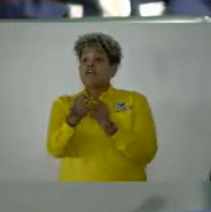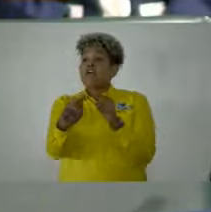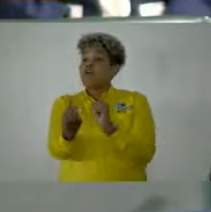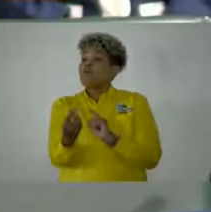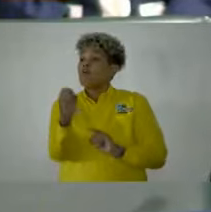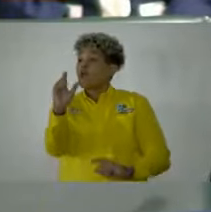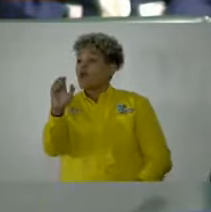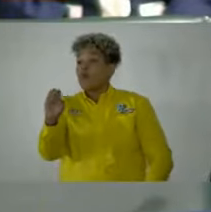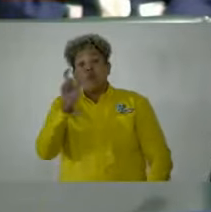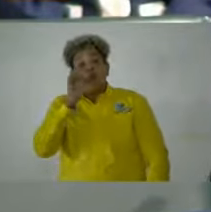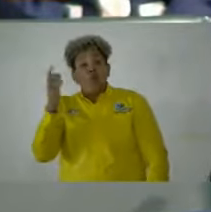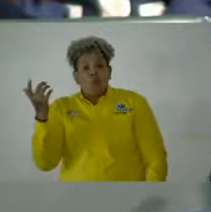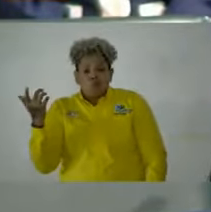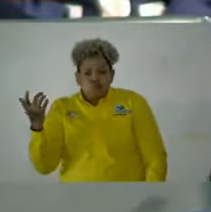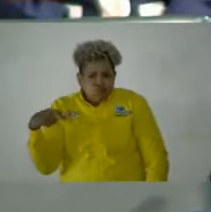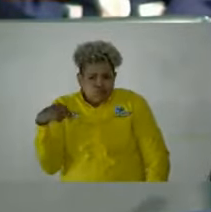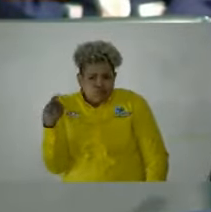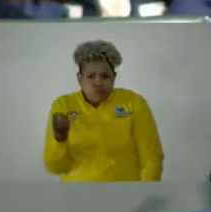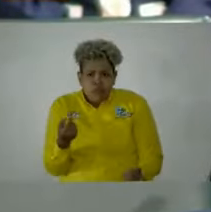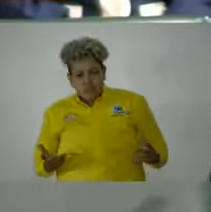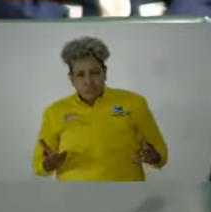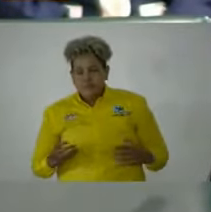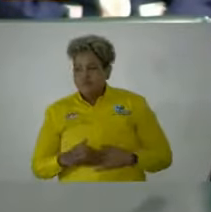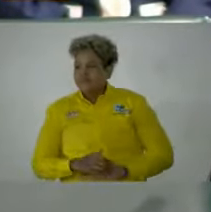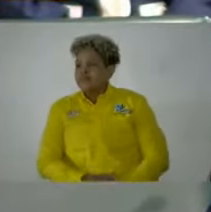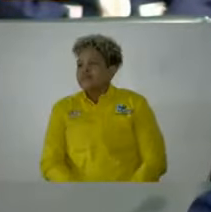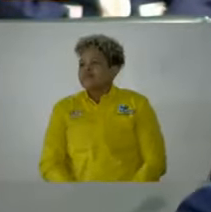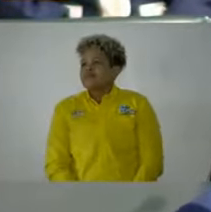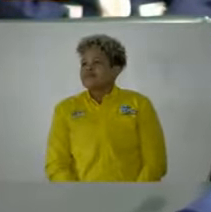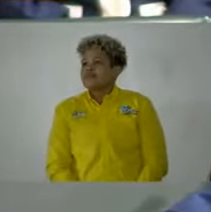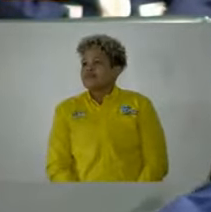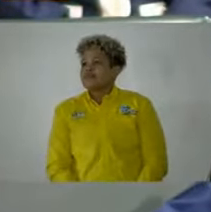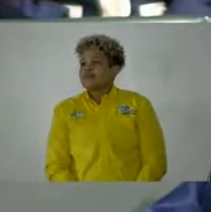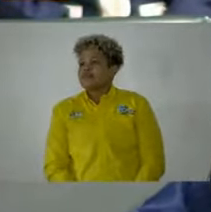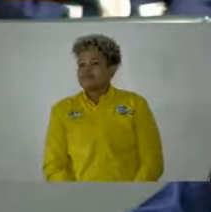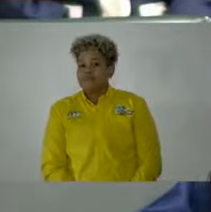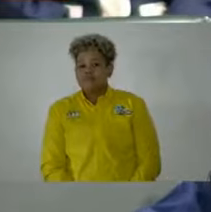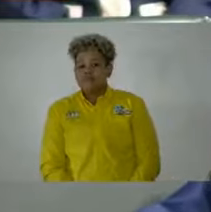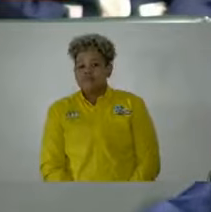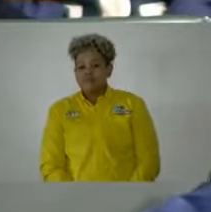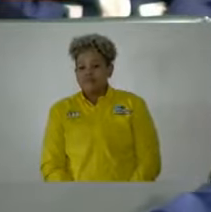Opposition who have supported me in this effort.